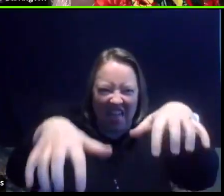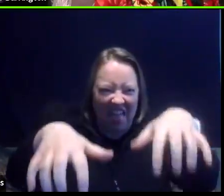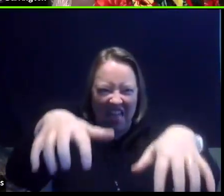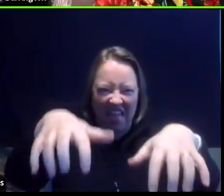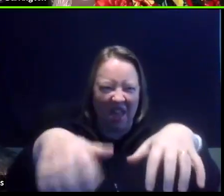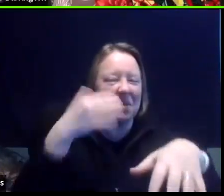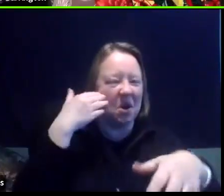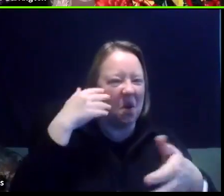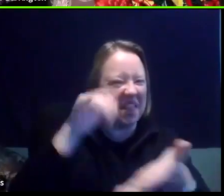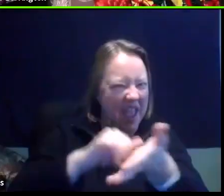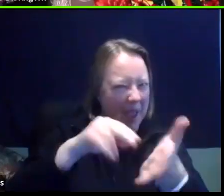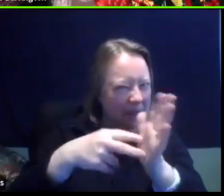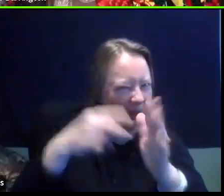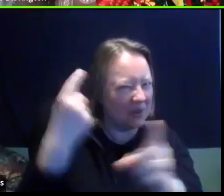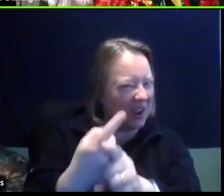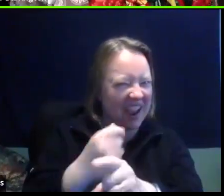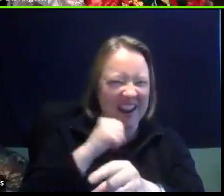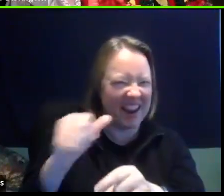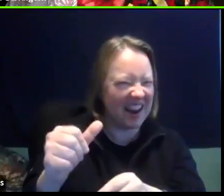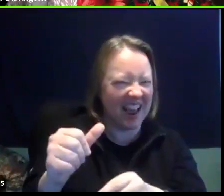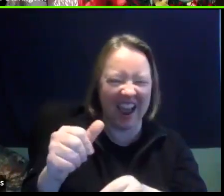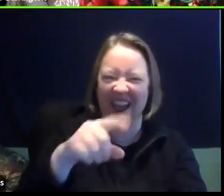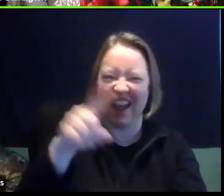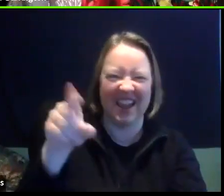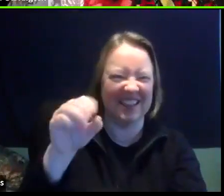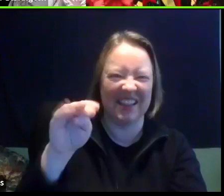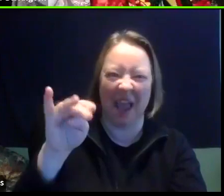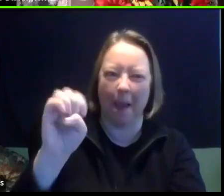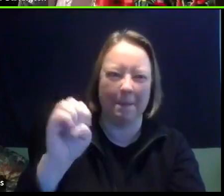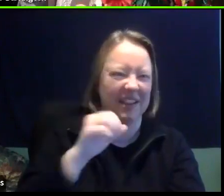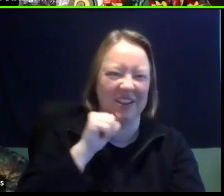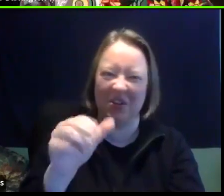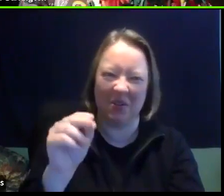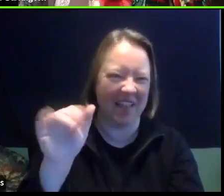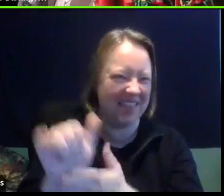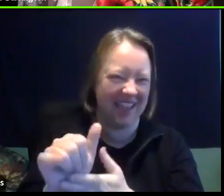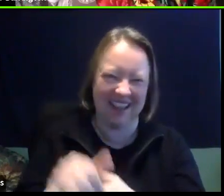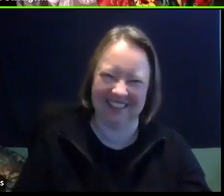We know what this is, right? She's not a zombie. She's not a zombie.